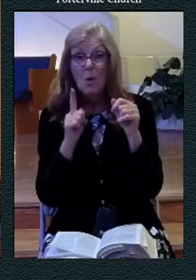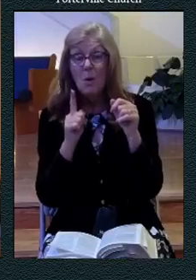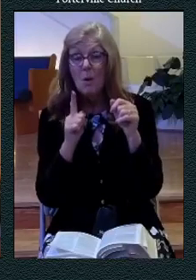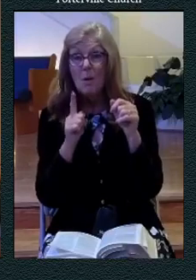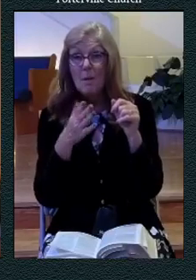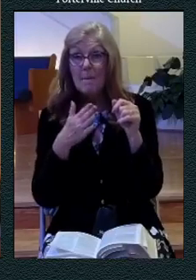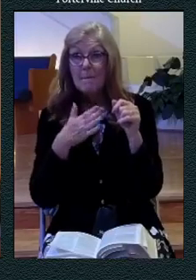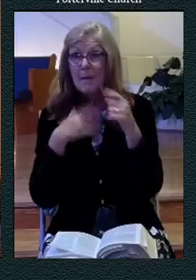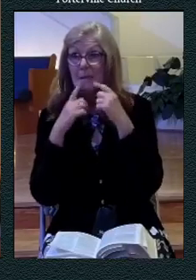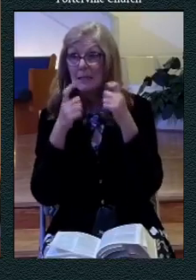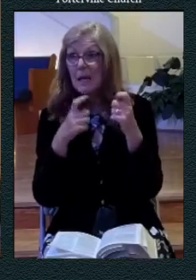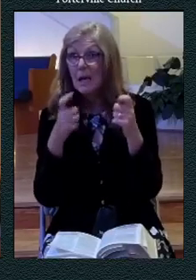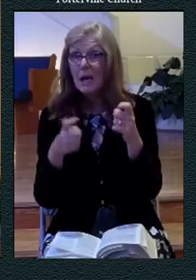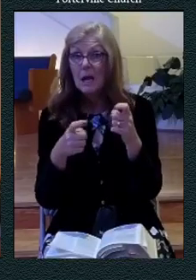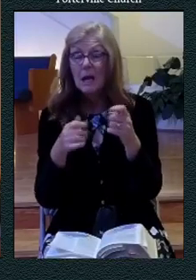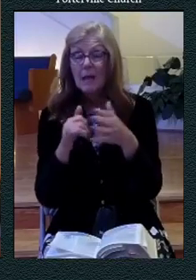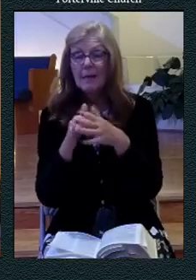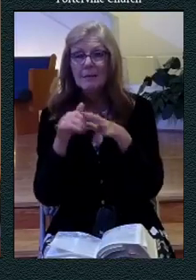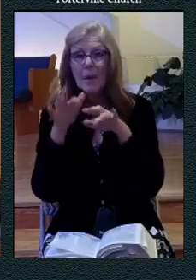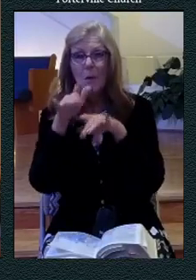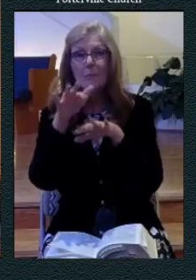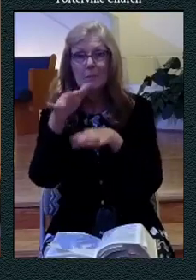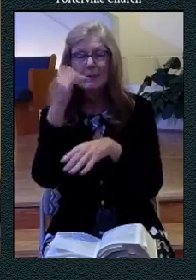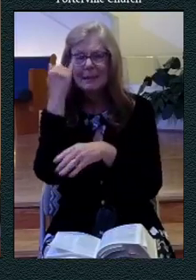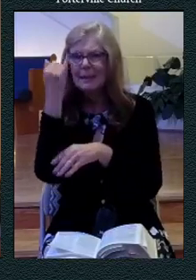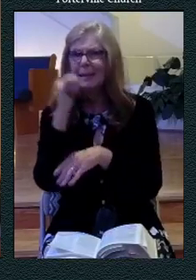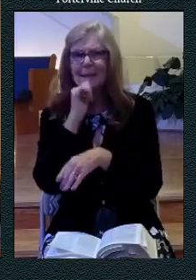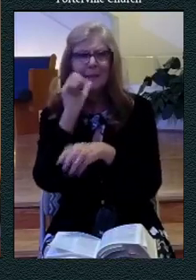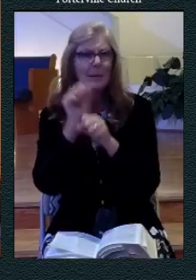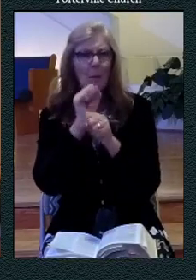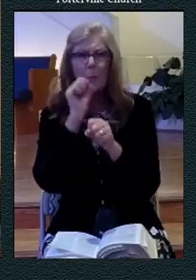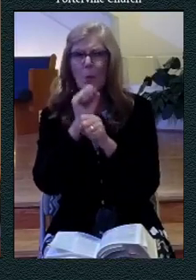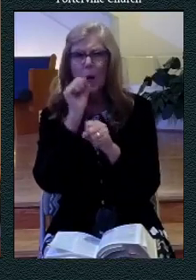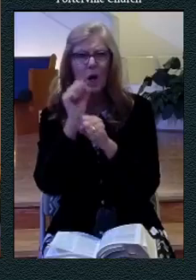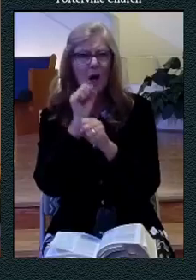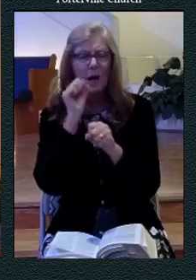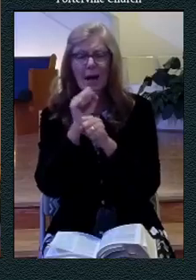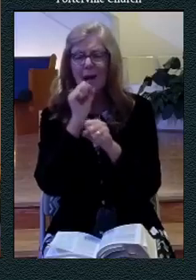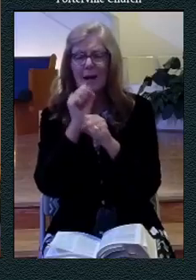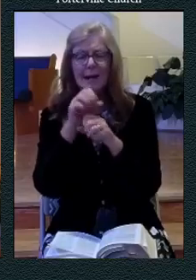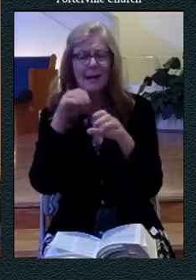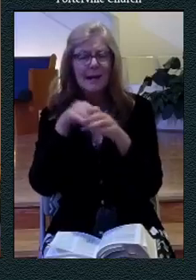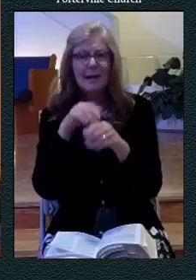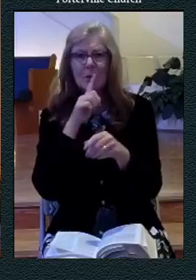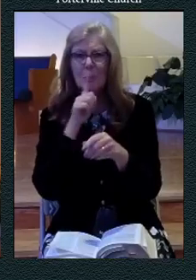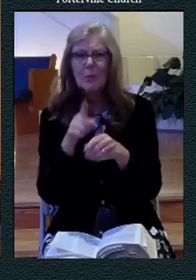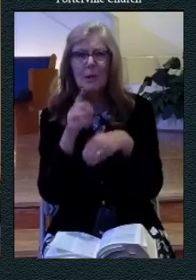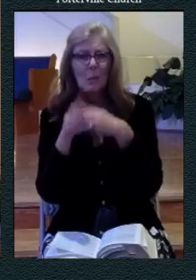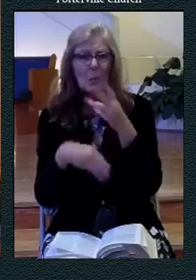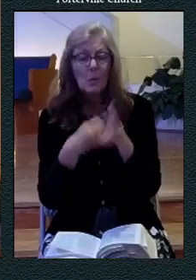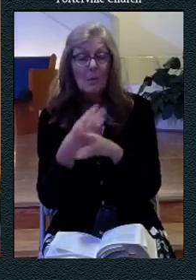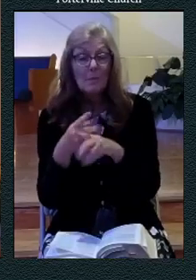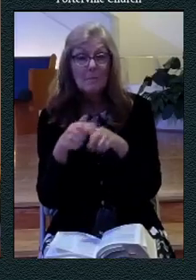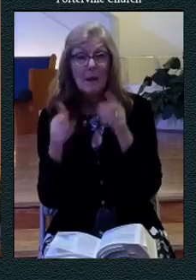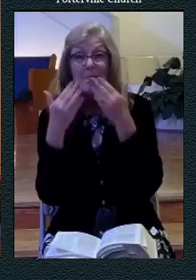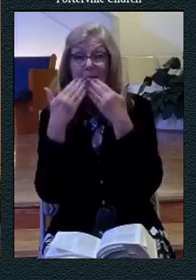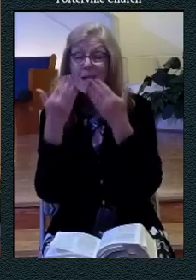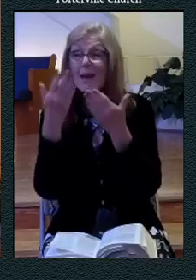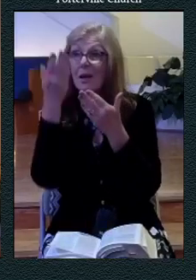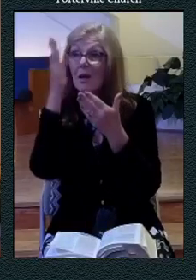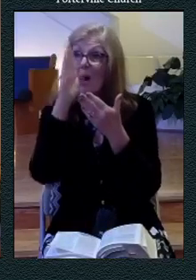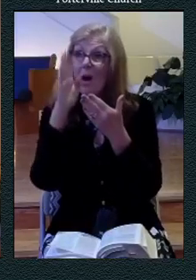is a hocus-pocus idea, that it doesn't work in the logical world, in the real world. Well, thank God it works in God's